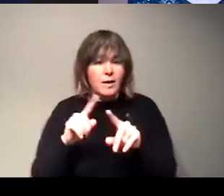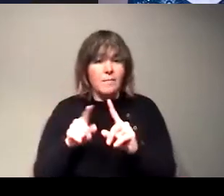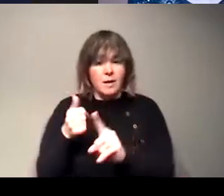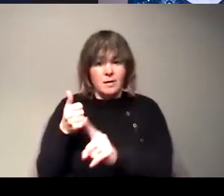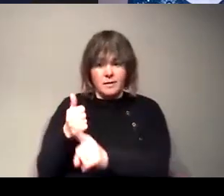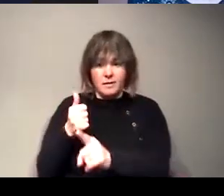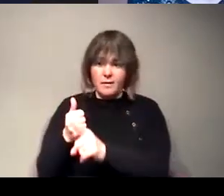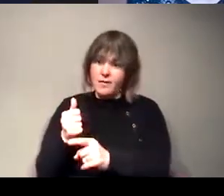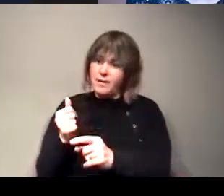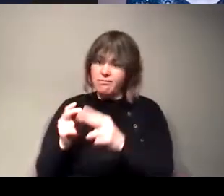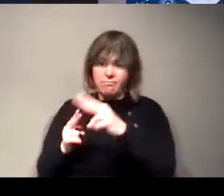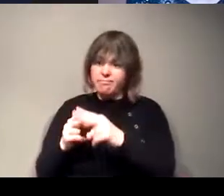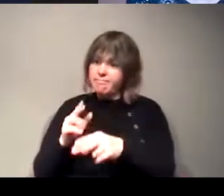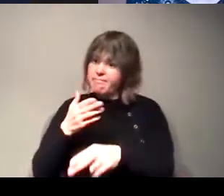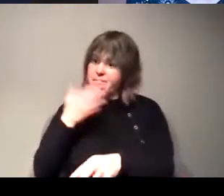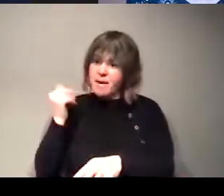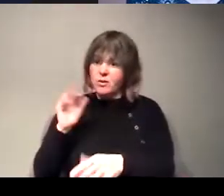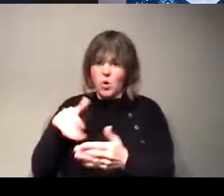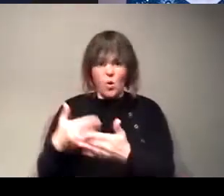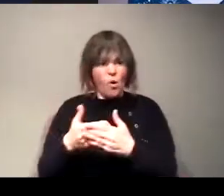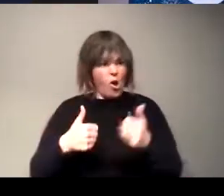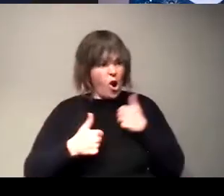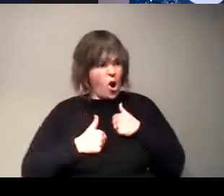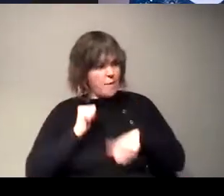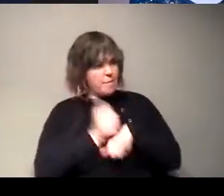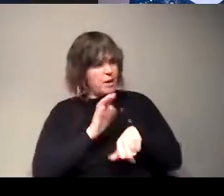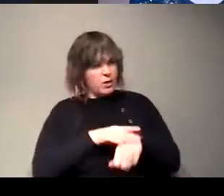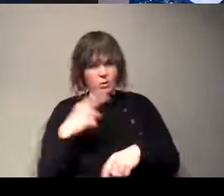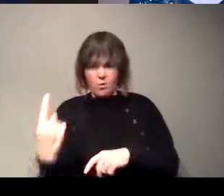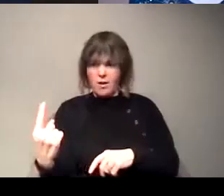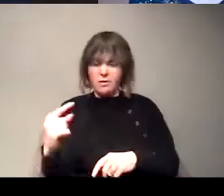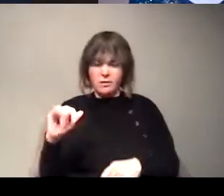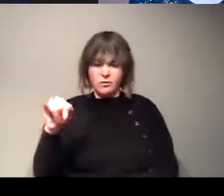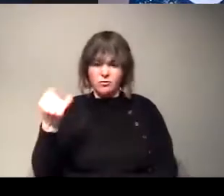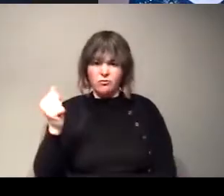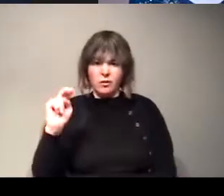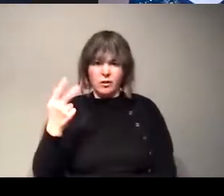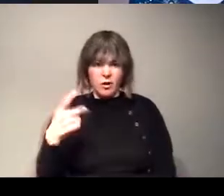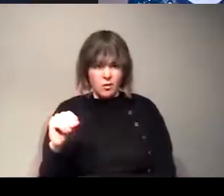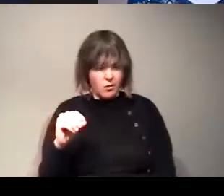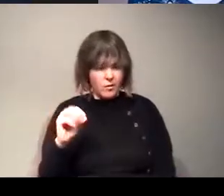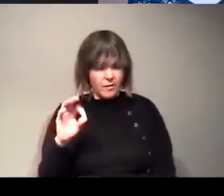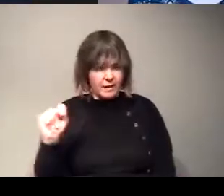that you're going to make an entire army based on him? That part surprised me. I'll be honest.